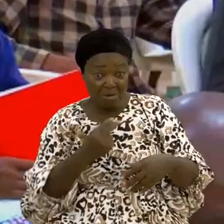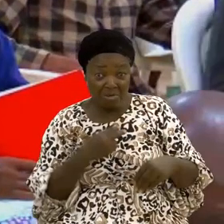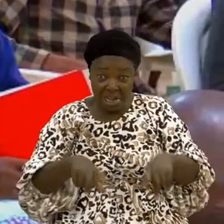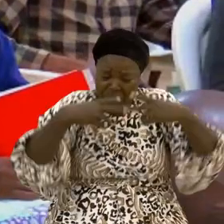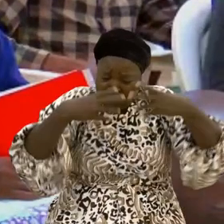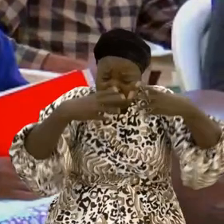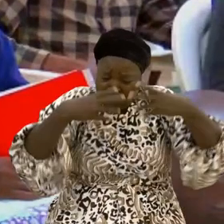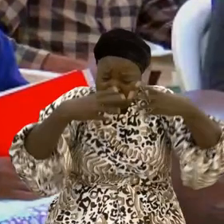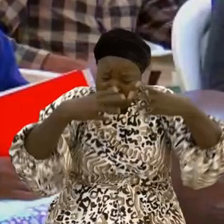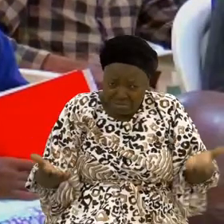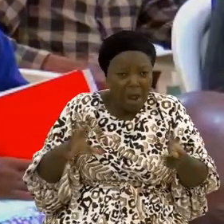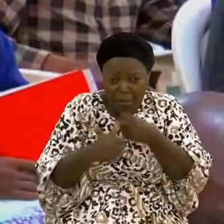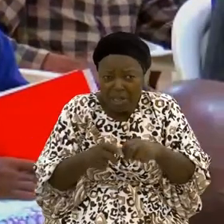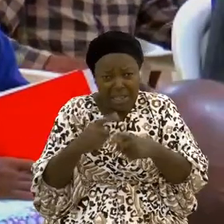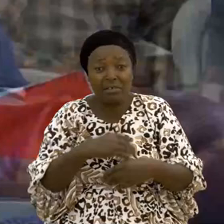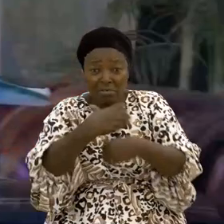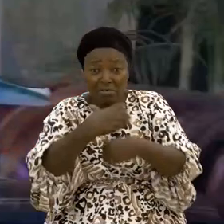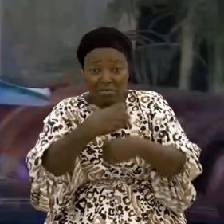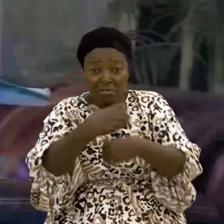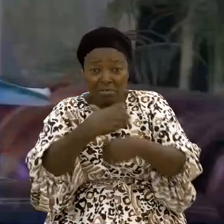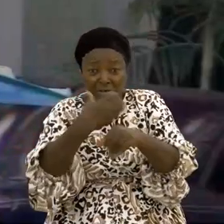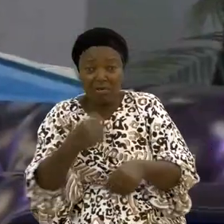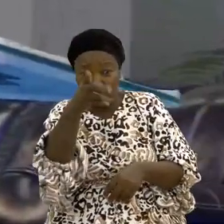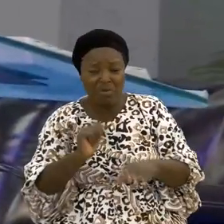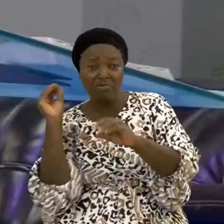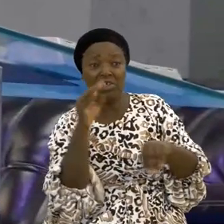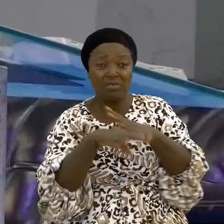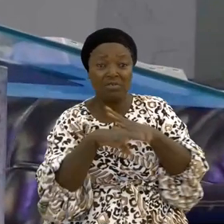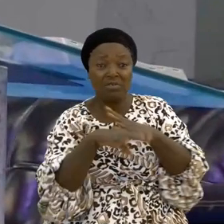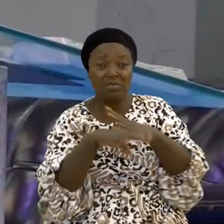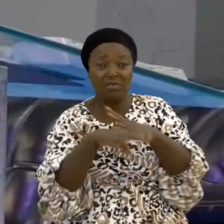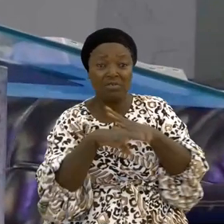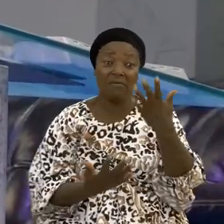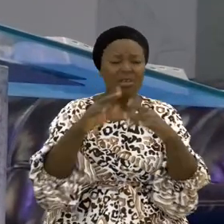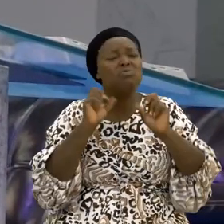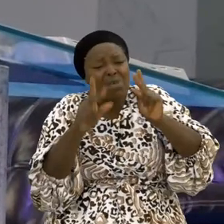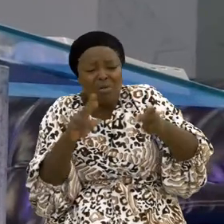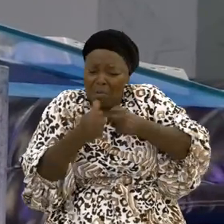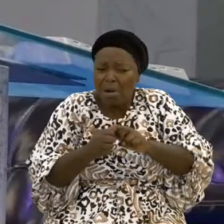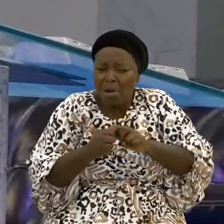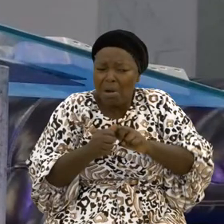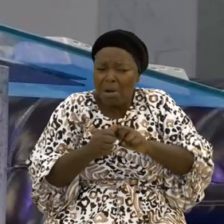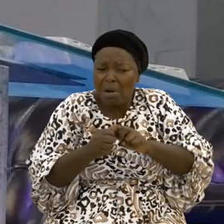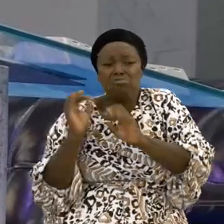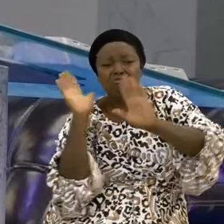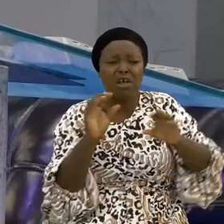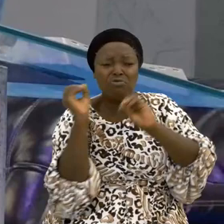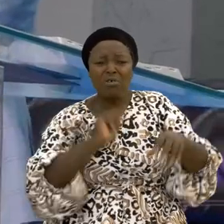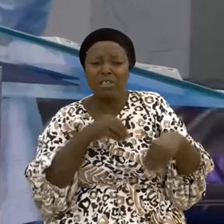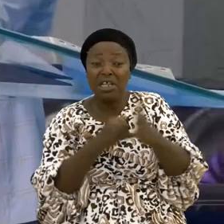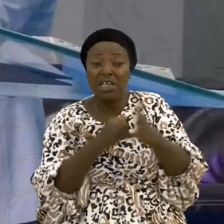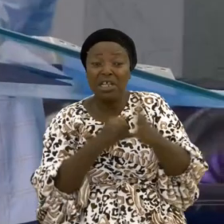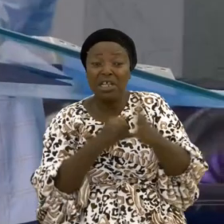then creatures of God, you can throw them into your furnace. All right, go ahead. If it be so,